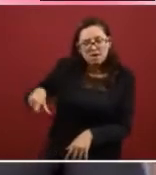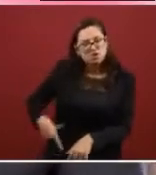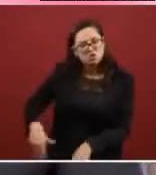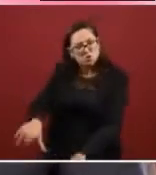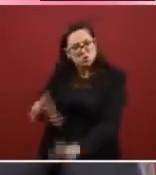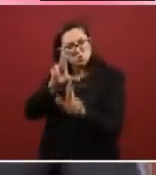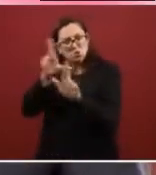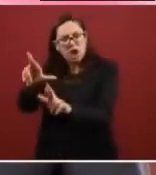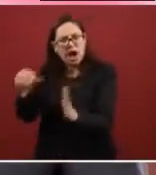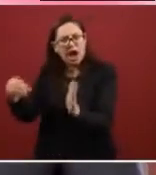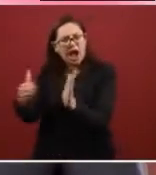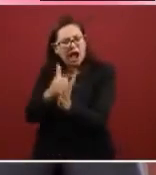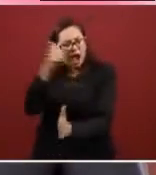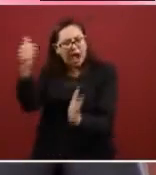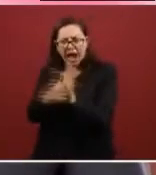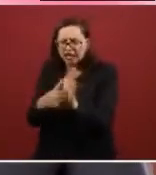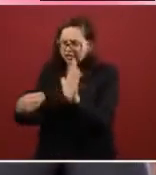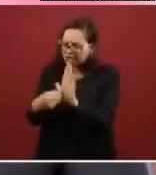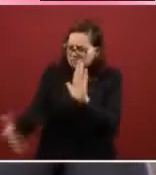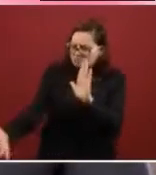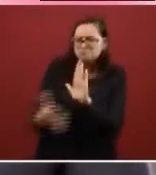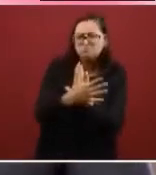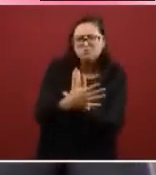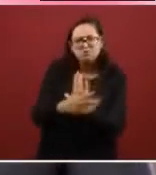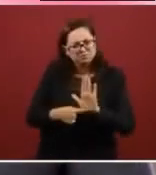¿Por qué? Why?